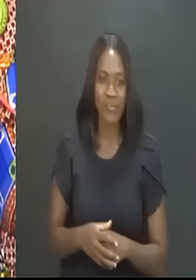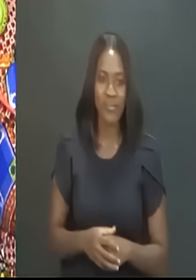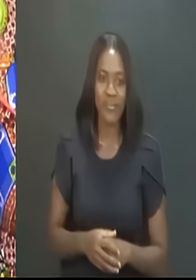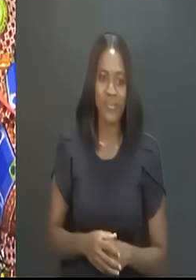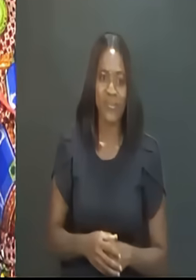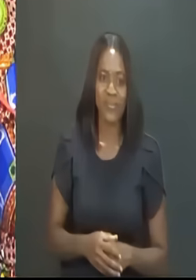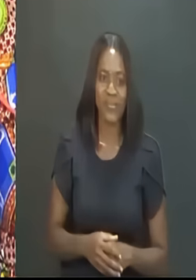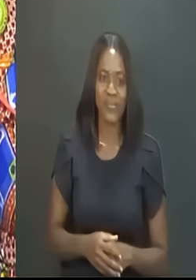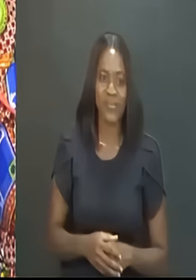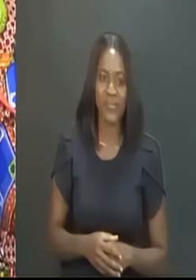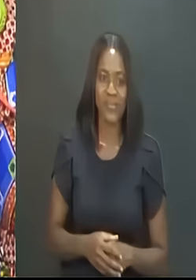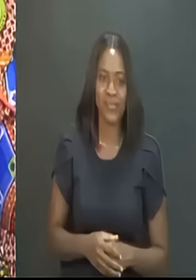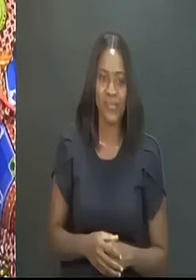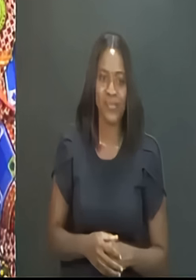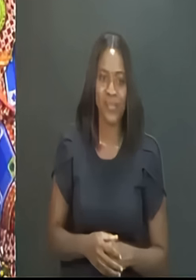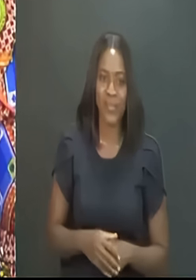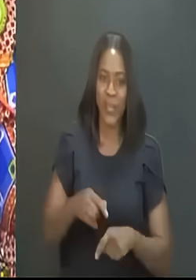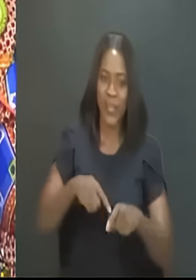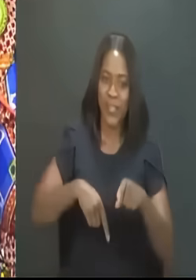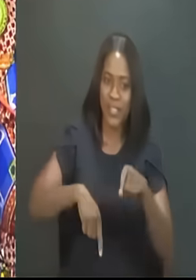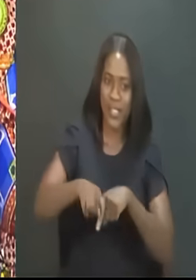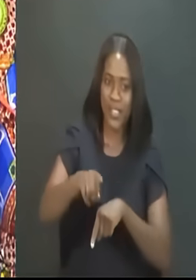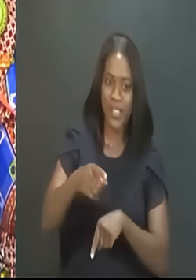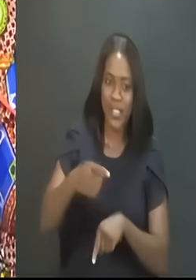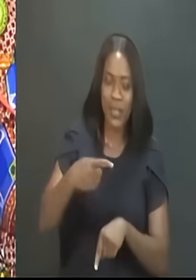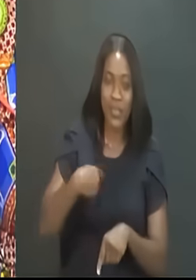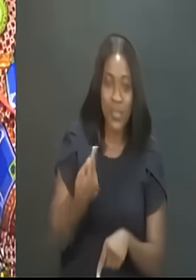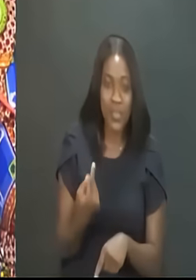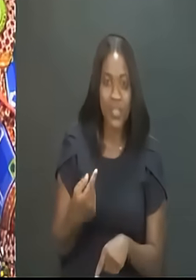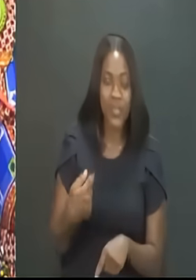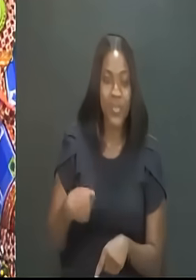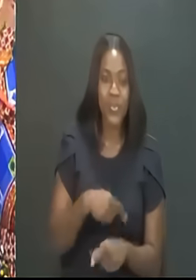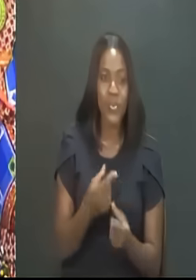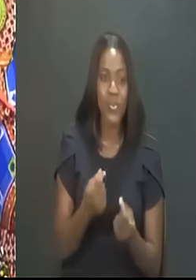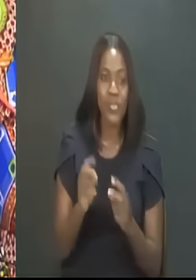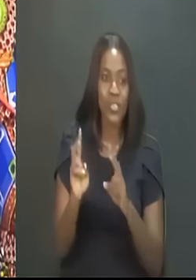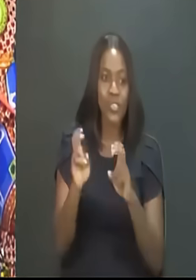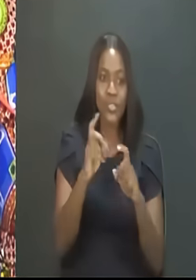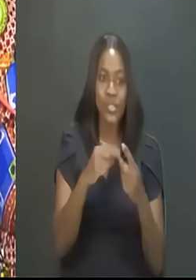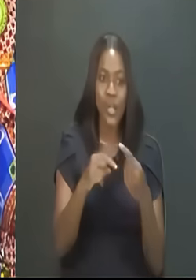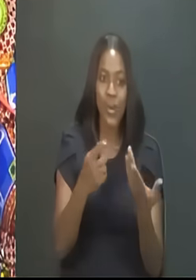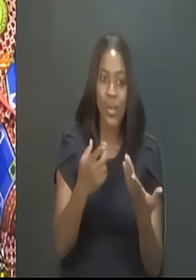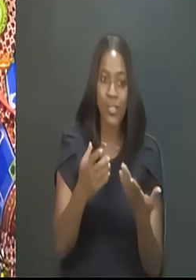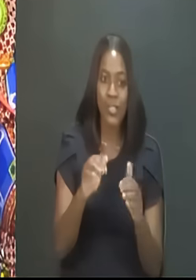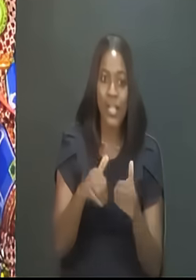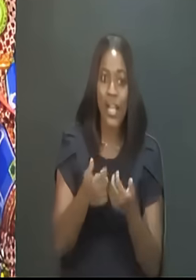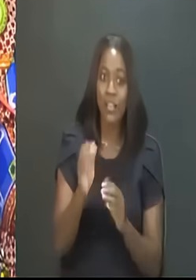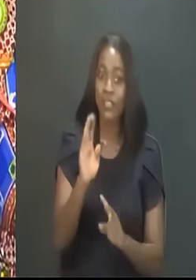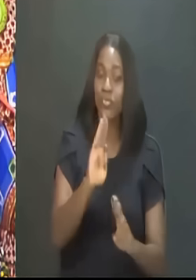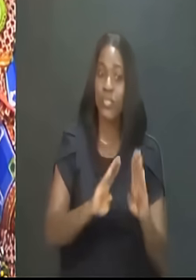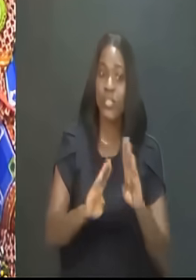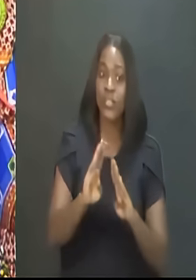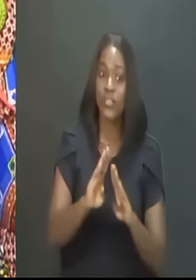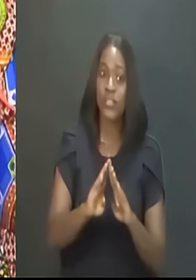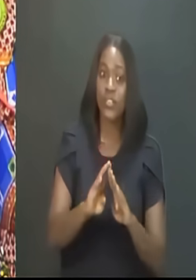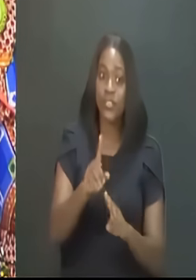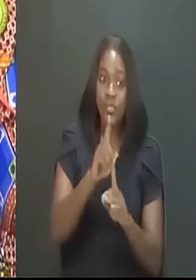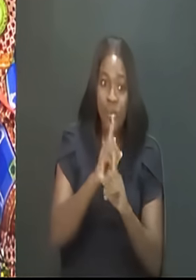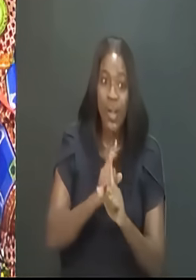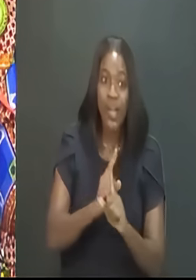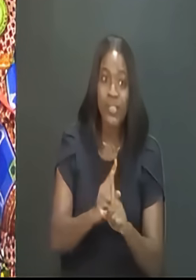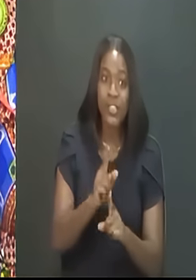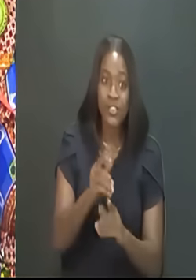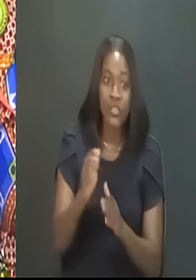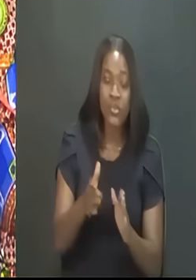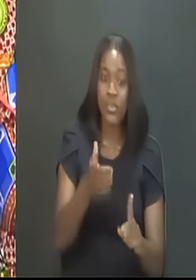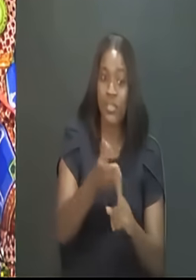sacking, we have concerns about how you have behaved and all, you answer. You have to prepare. And I agree